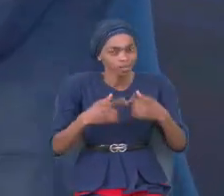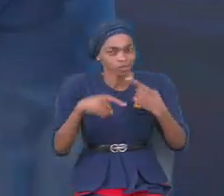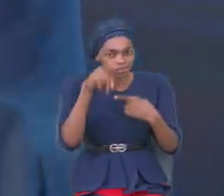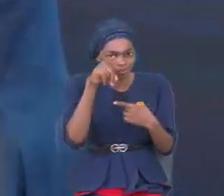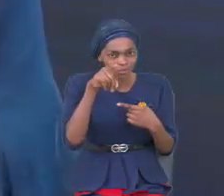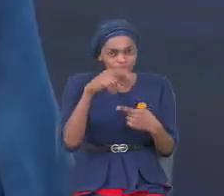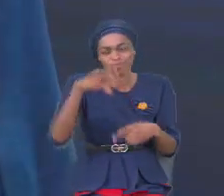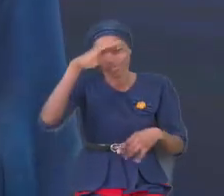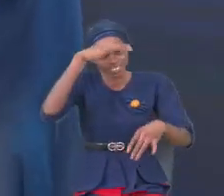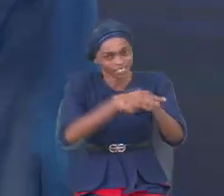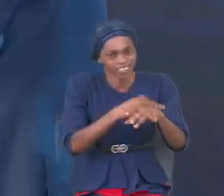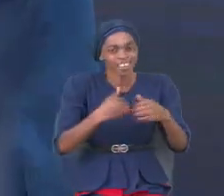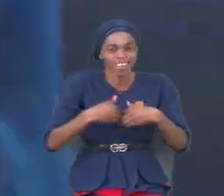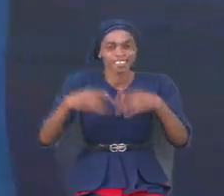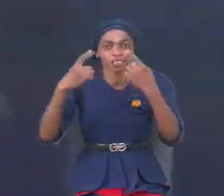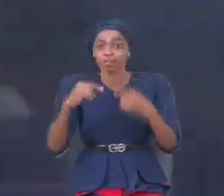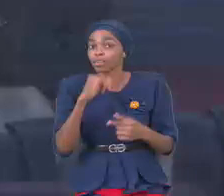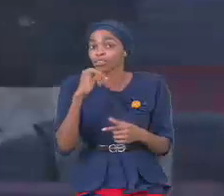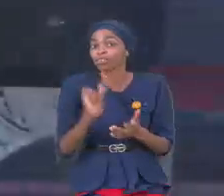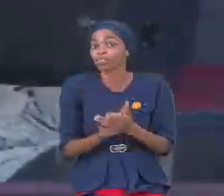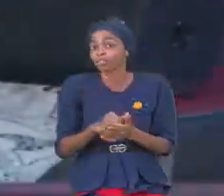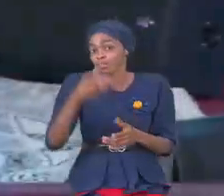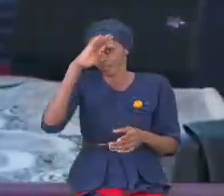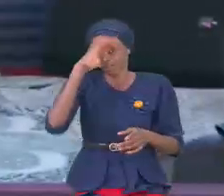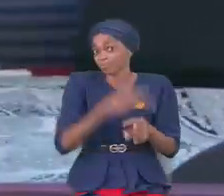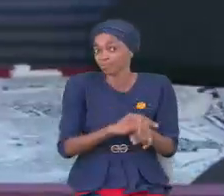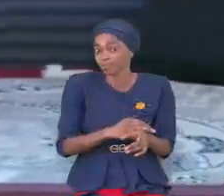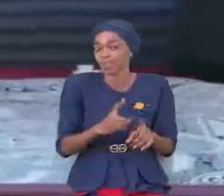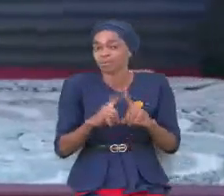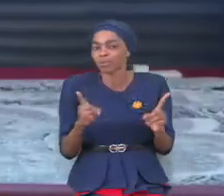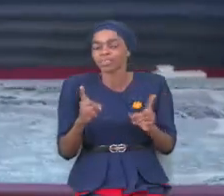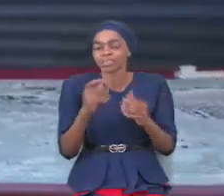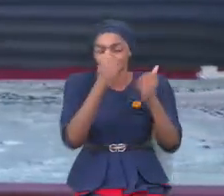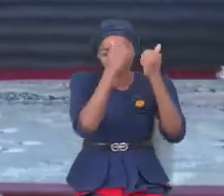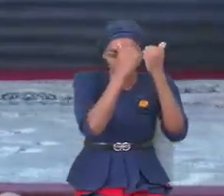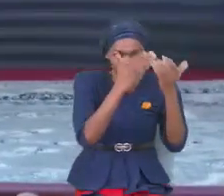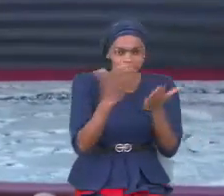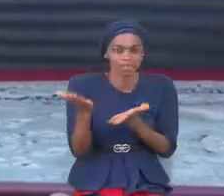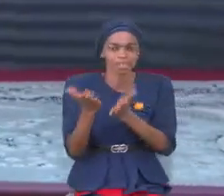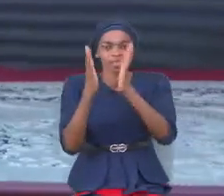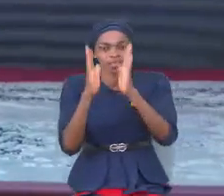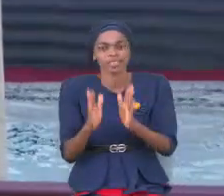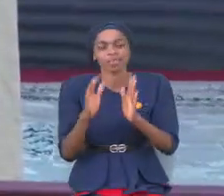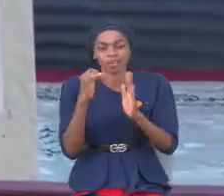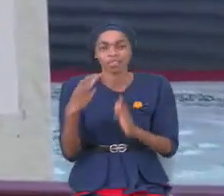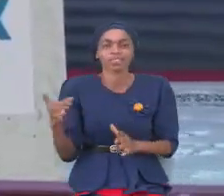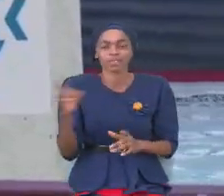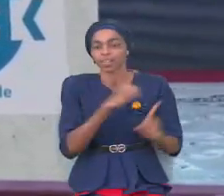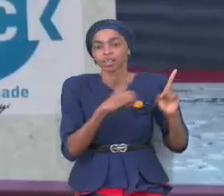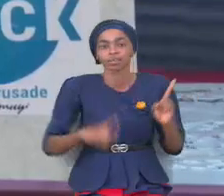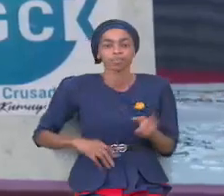an obedient servant of the Lord. We'll come to number three here. Number three is the restoration of